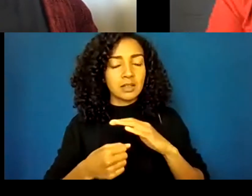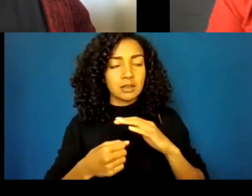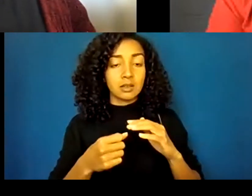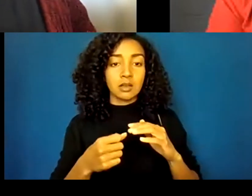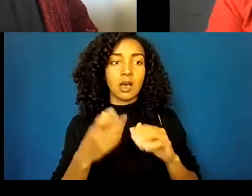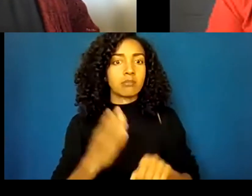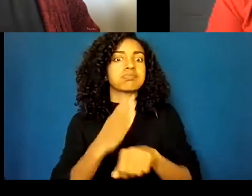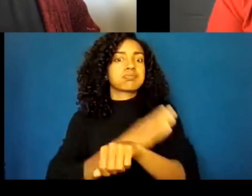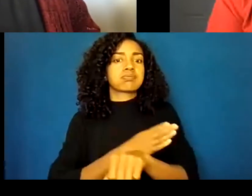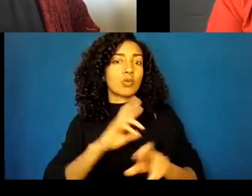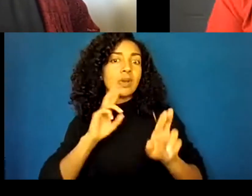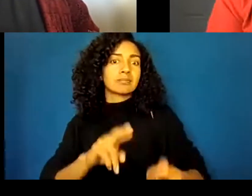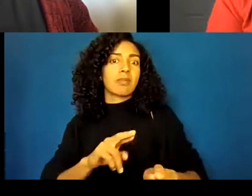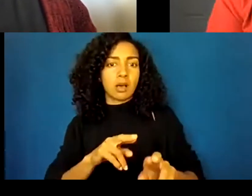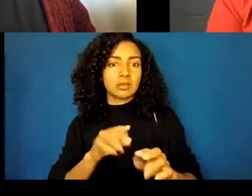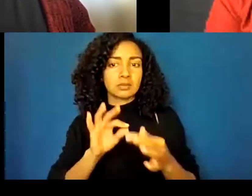response.